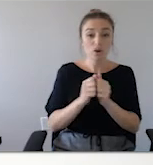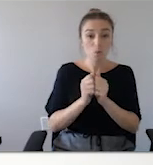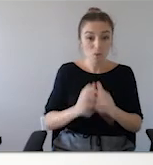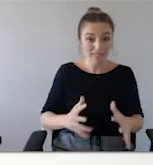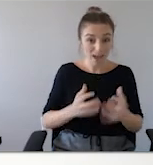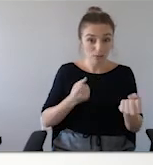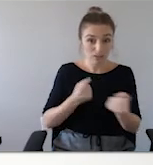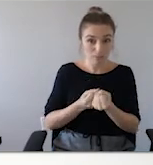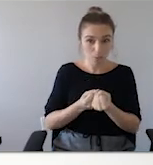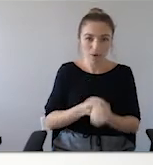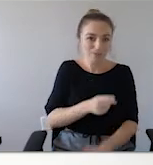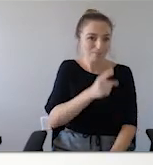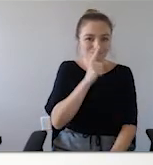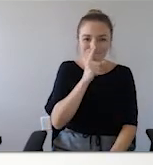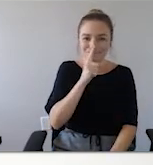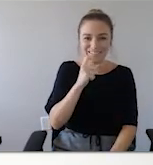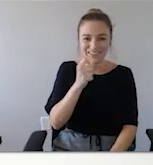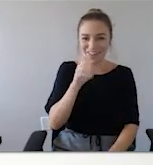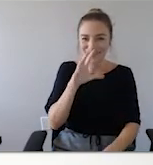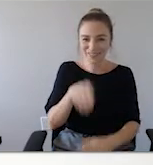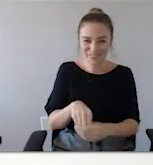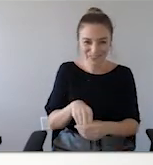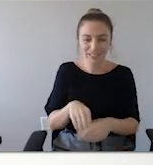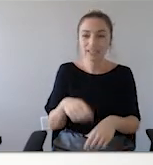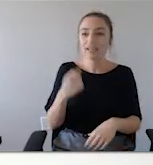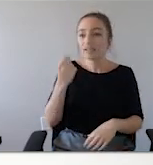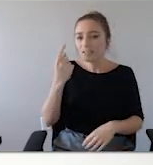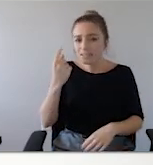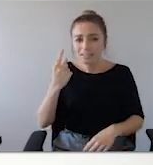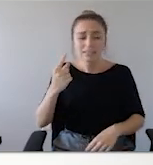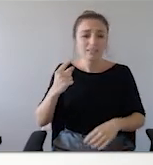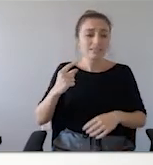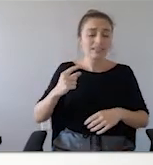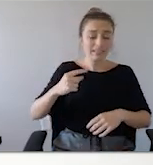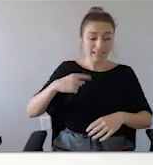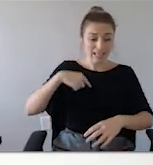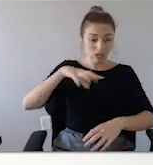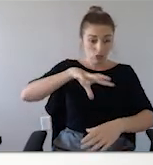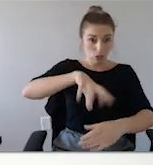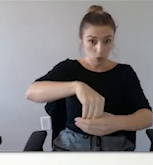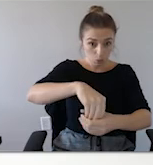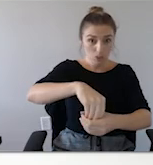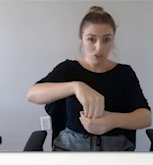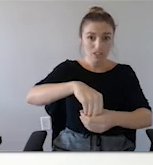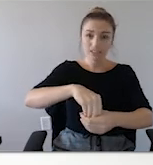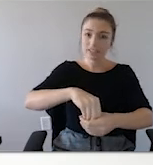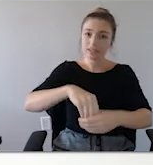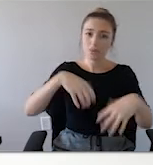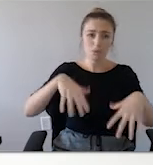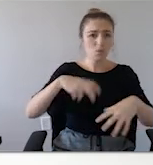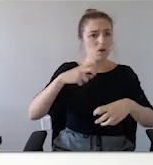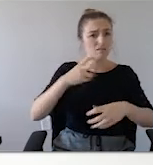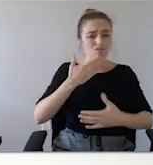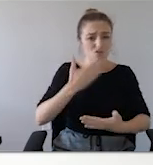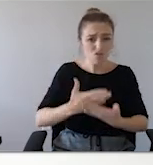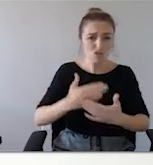who I am, and inclusion, good inclusion, is hard. It is not easy.